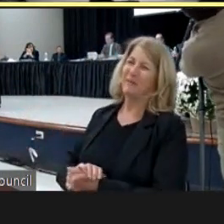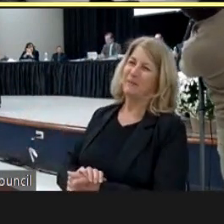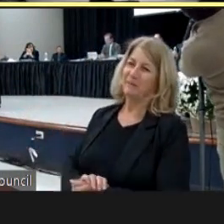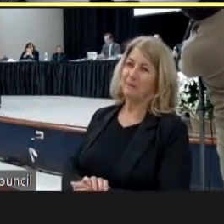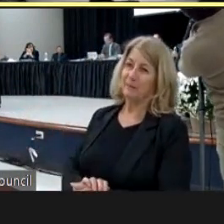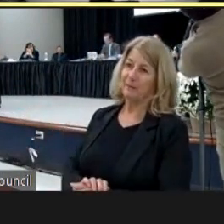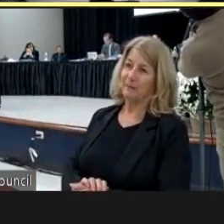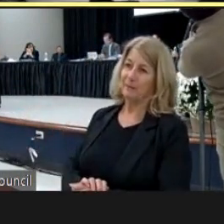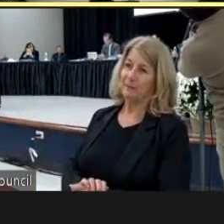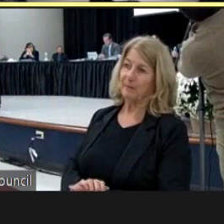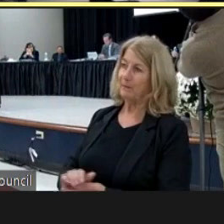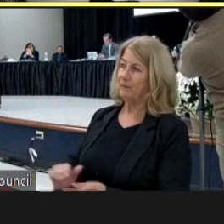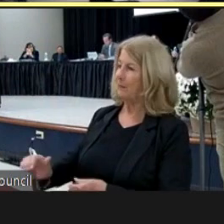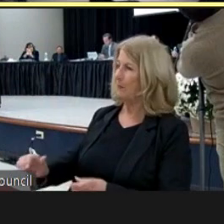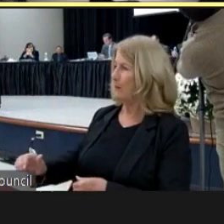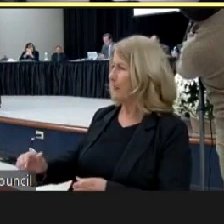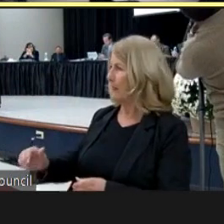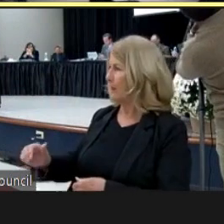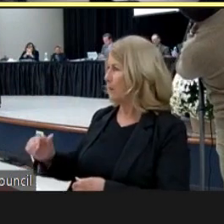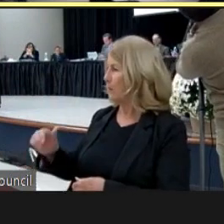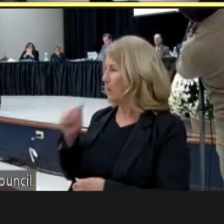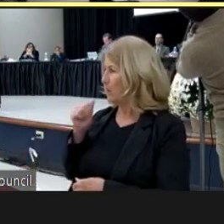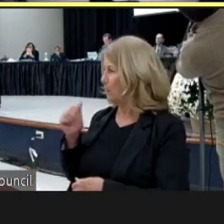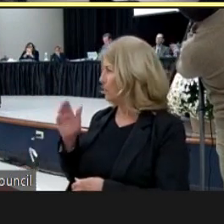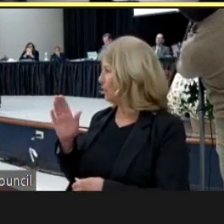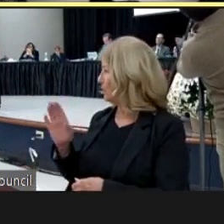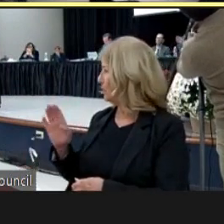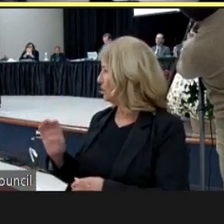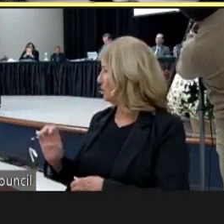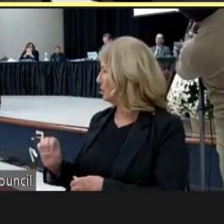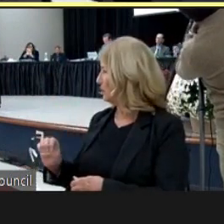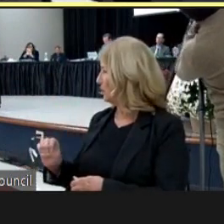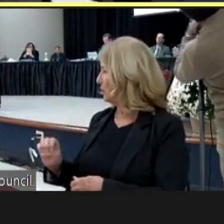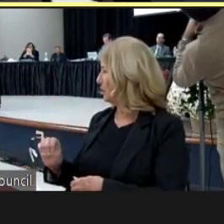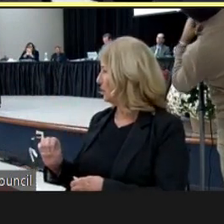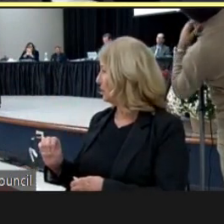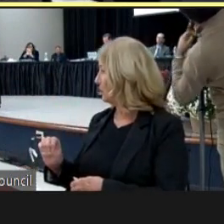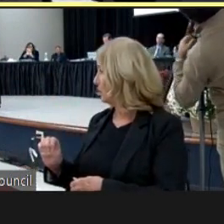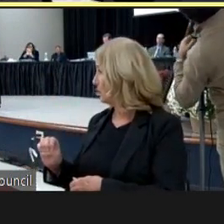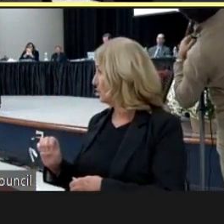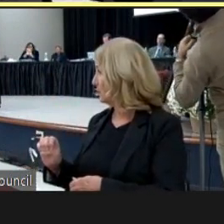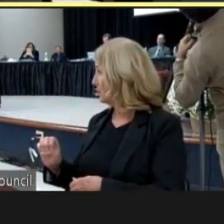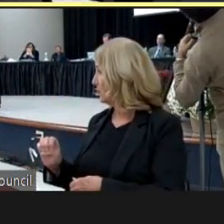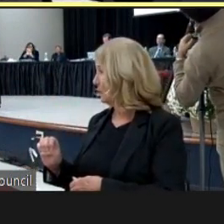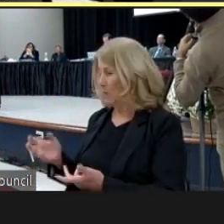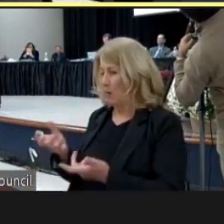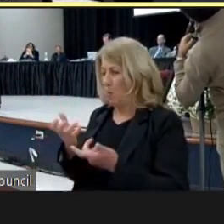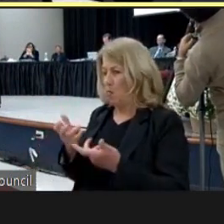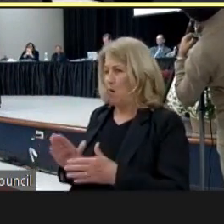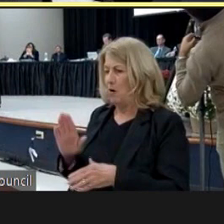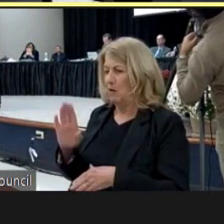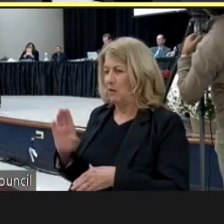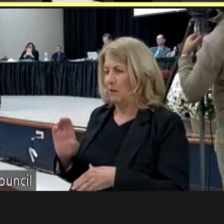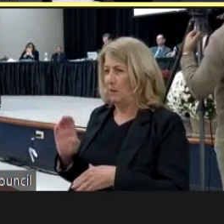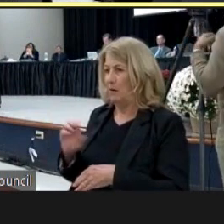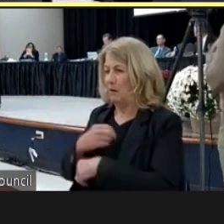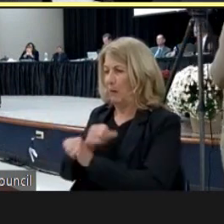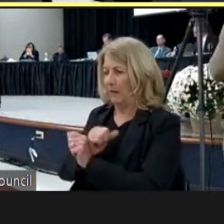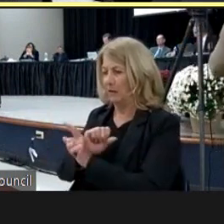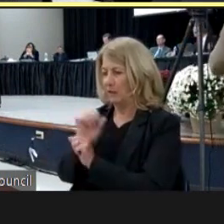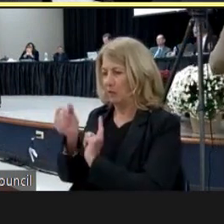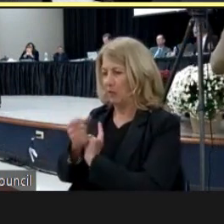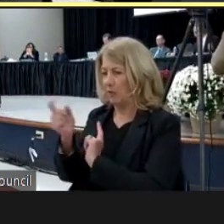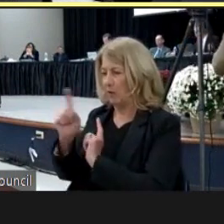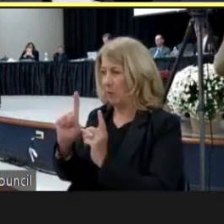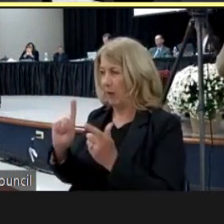It's not, it won't be platted separately, right? So we're not, this No, still stays under yeah. one deed. Yeah, that we don't want it to create situations where you start platting